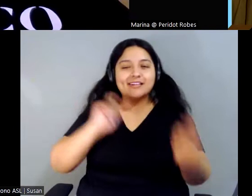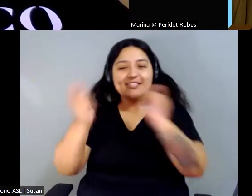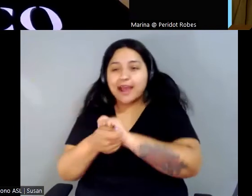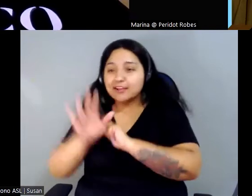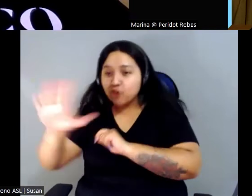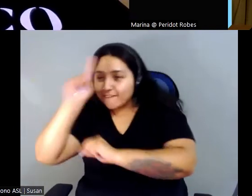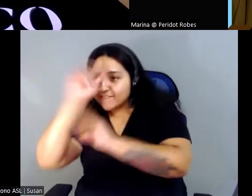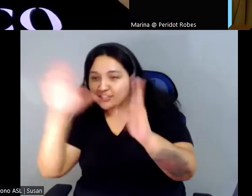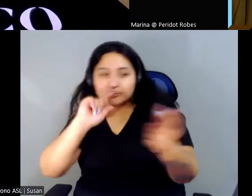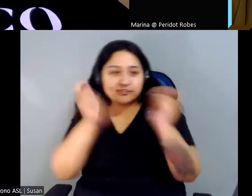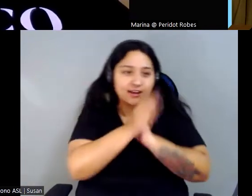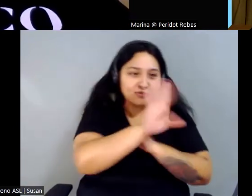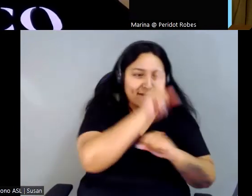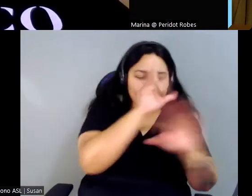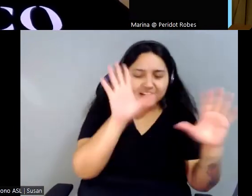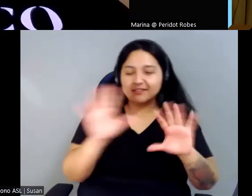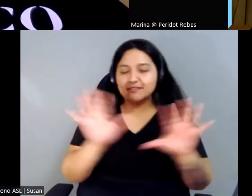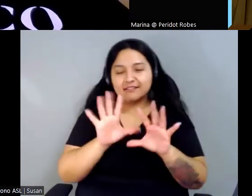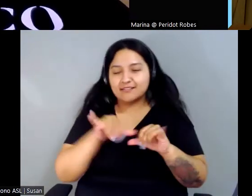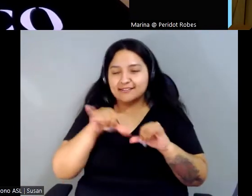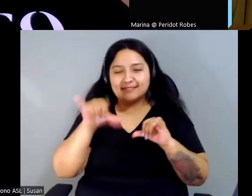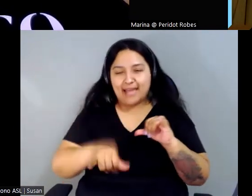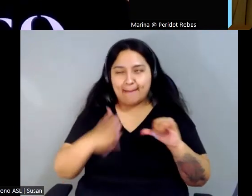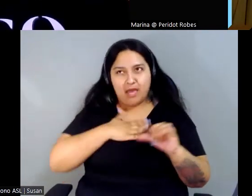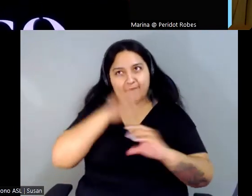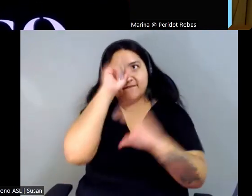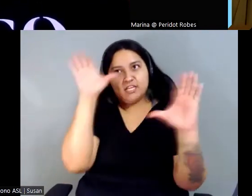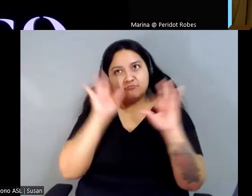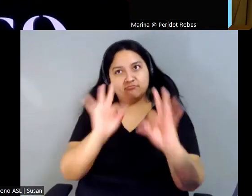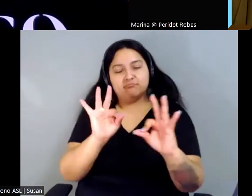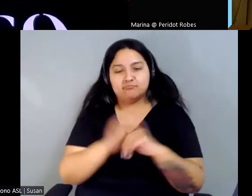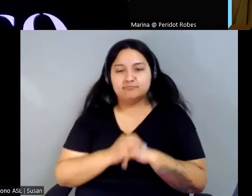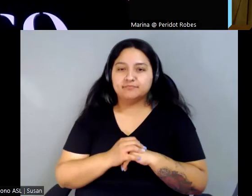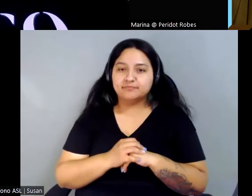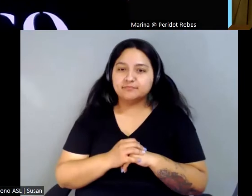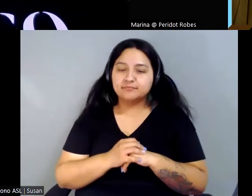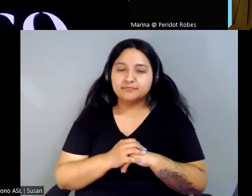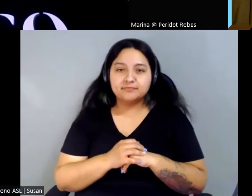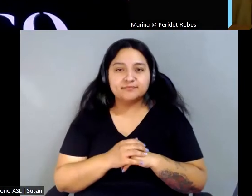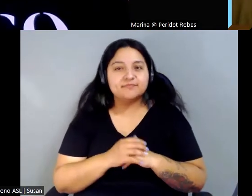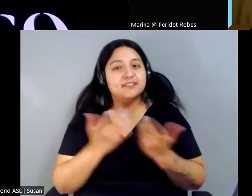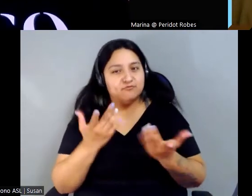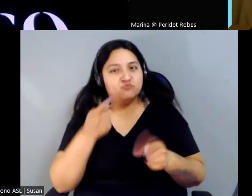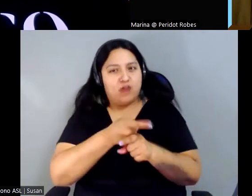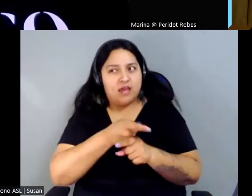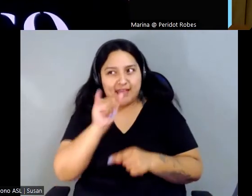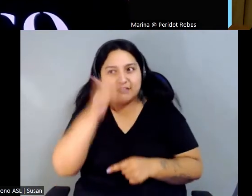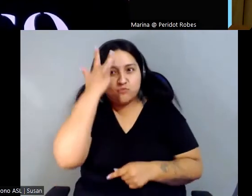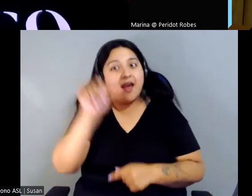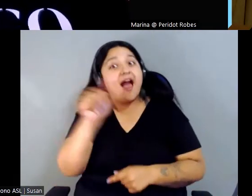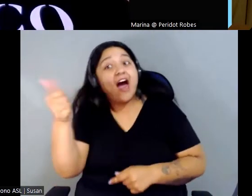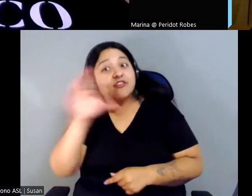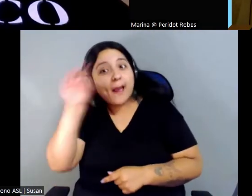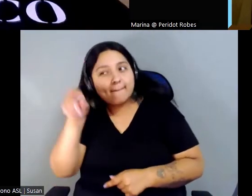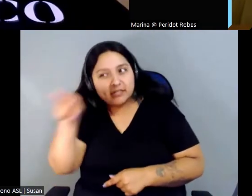be. It is what it is, But this is why we'll have those other companies come out with robes. Yeah.